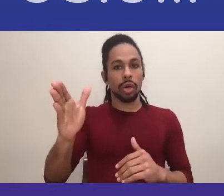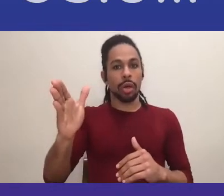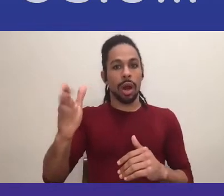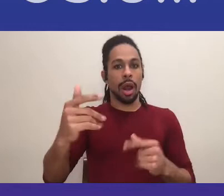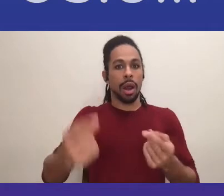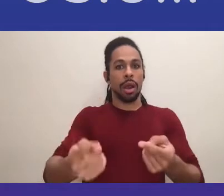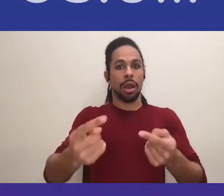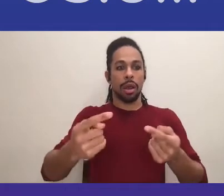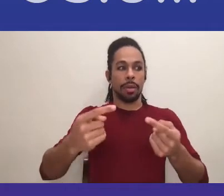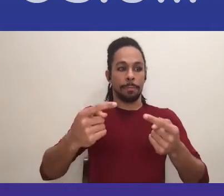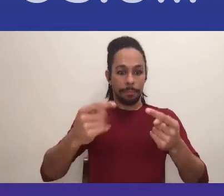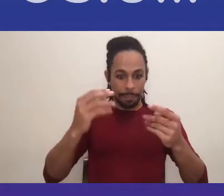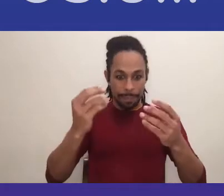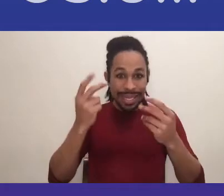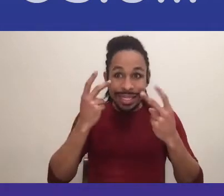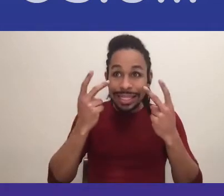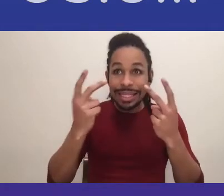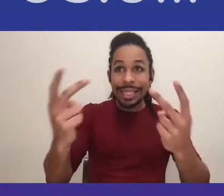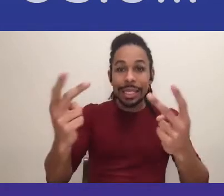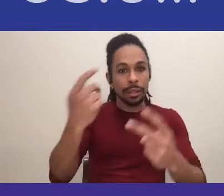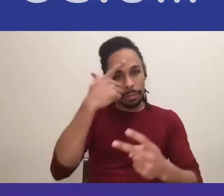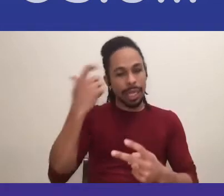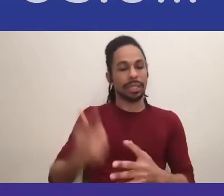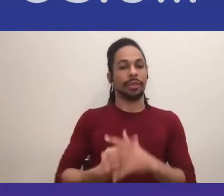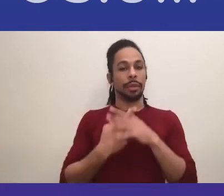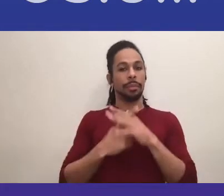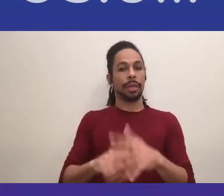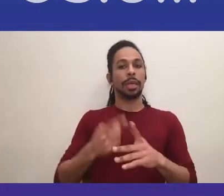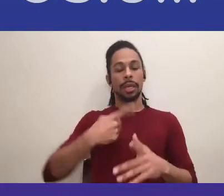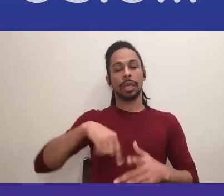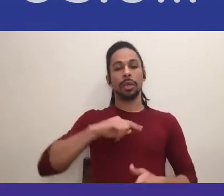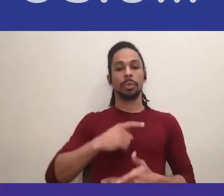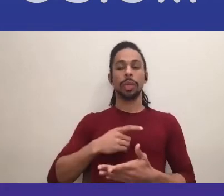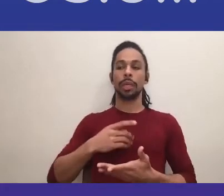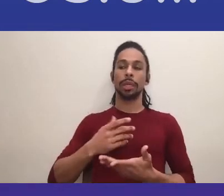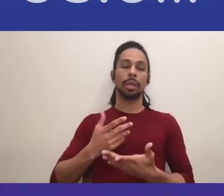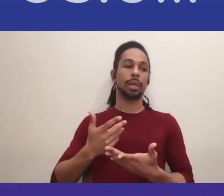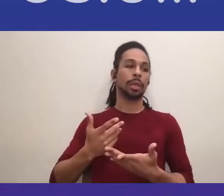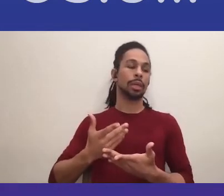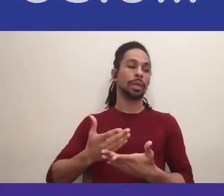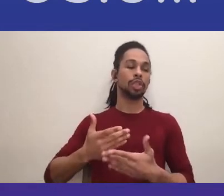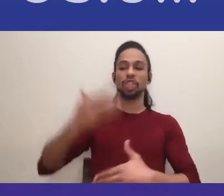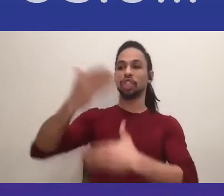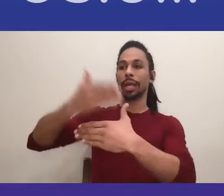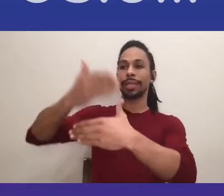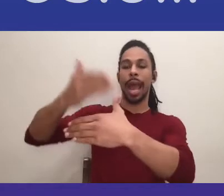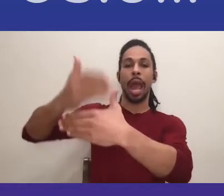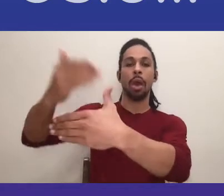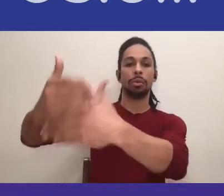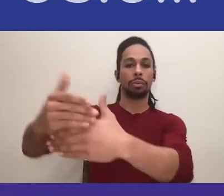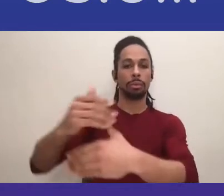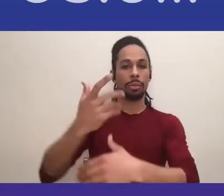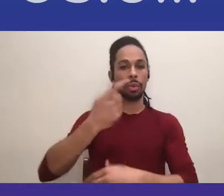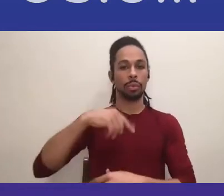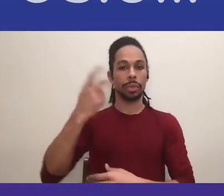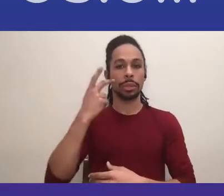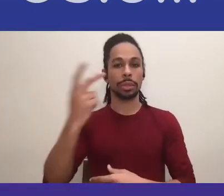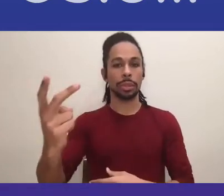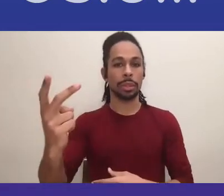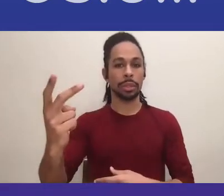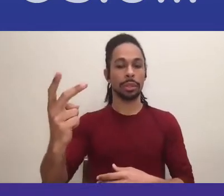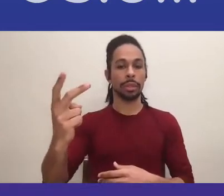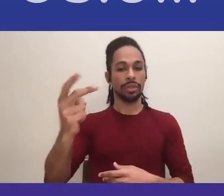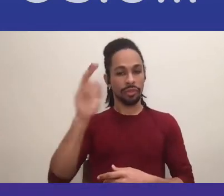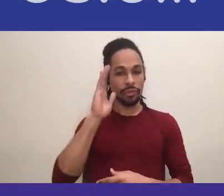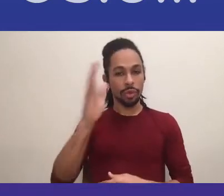beginning, we're already delimiting forms of possibility. Like, I wonder about an agenda, you know what I mean? And